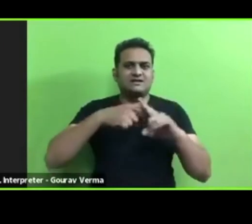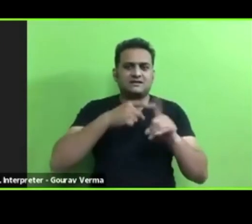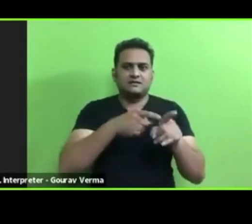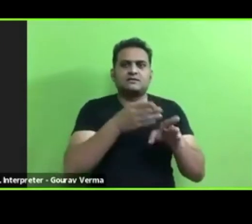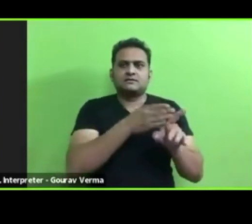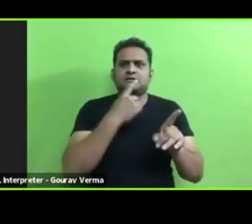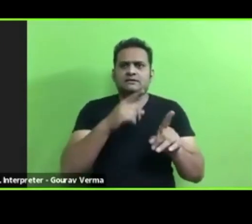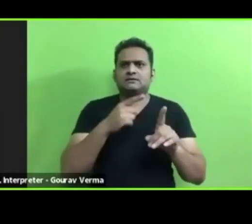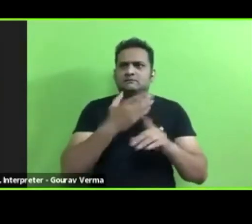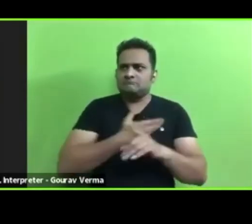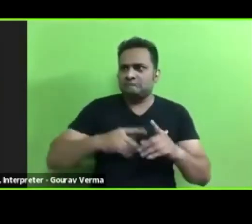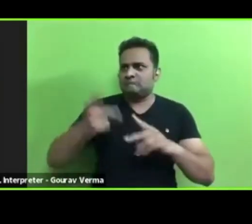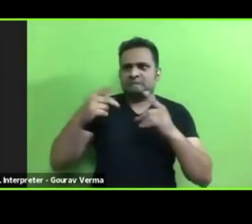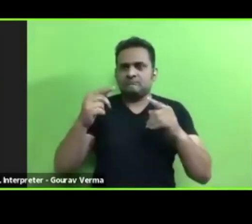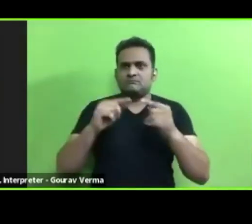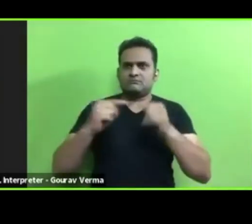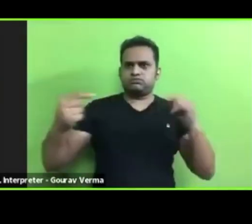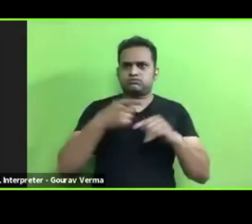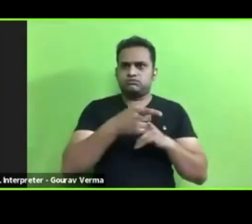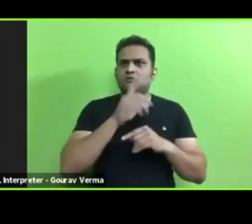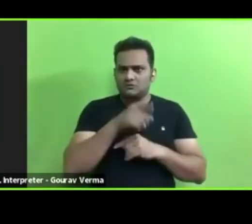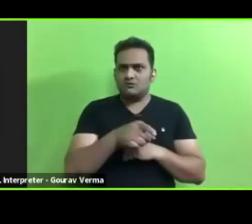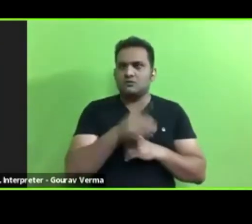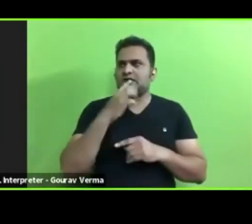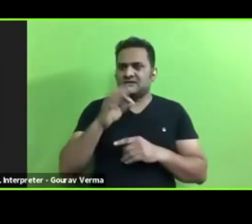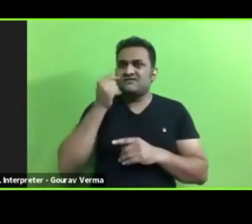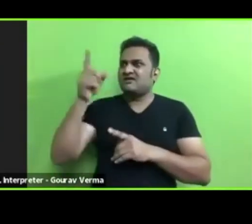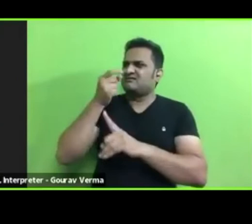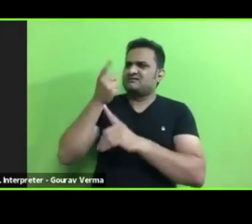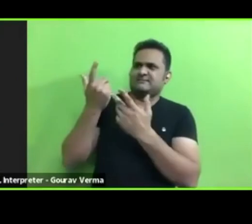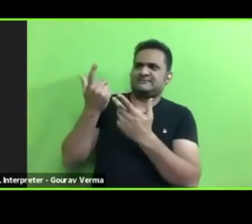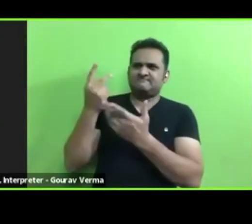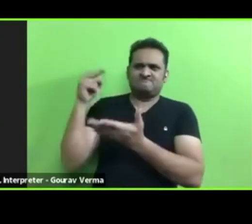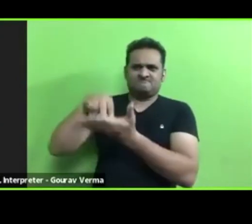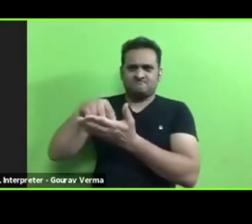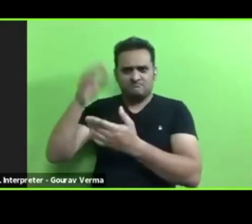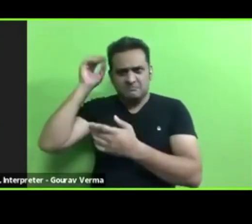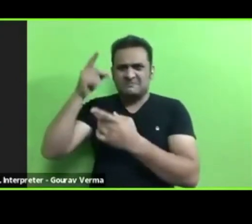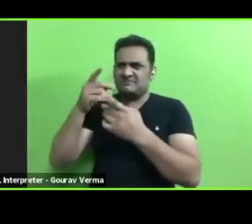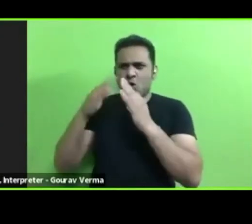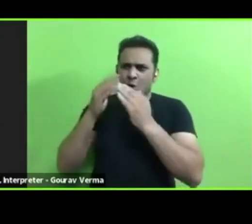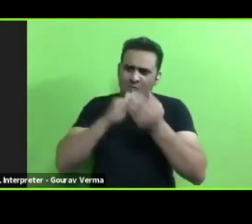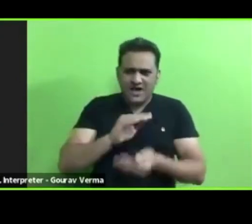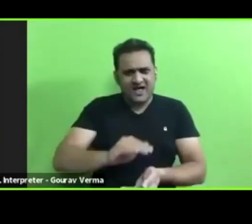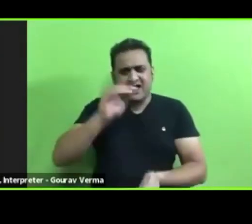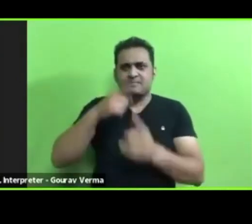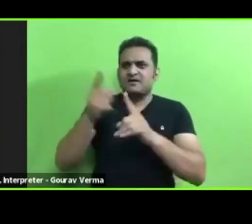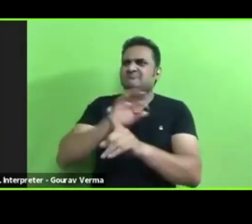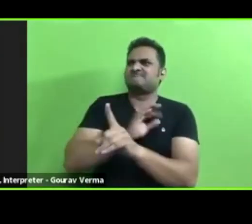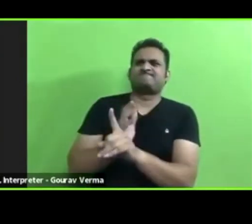activist. He didn't believe in what his father stood, although they grew up in the same house. He didn't stood